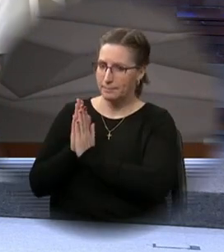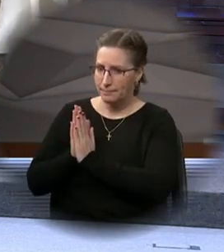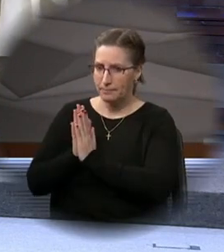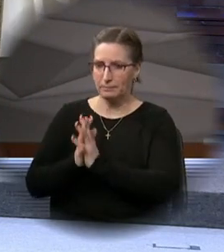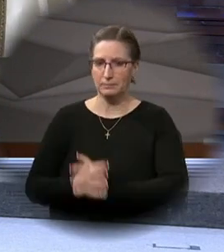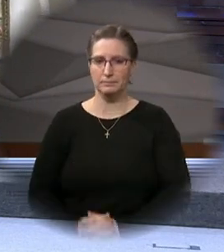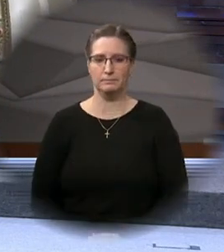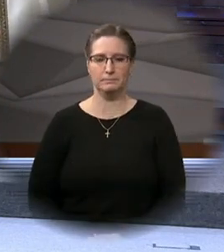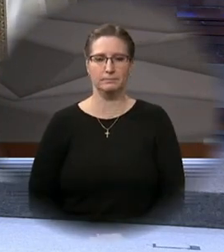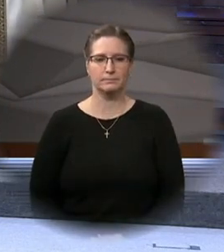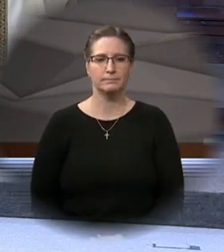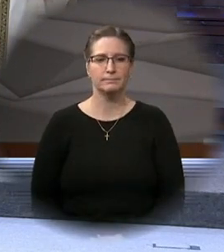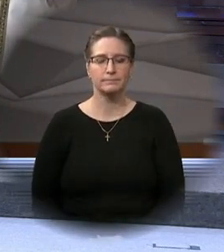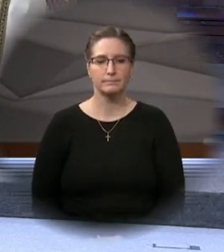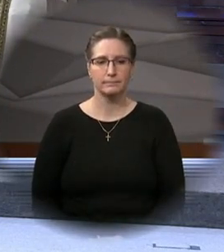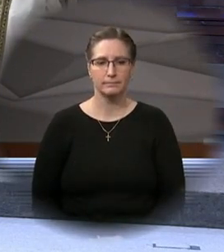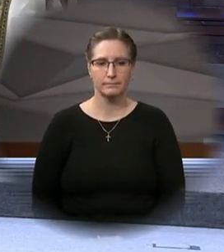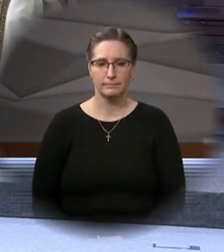Amen. Amen.